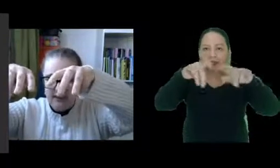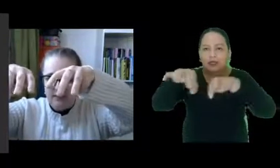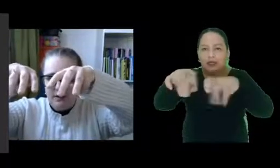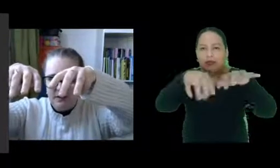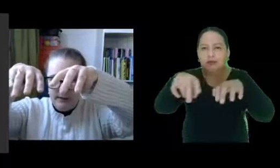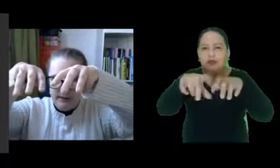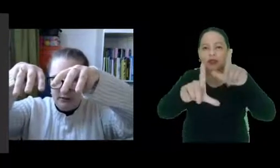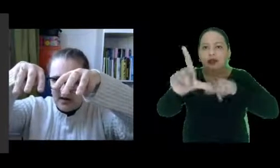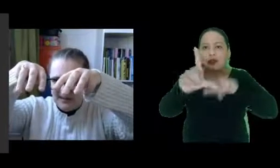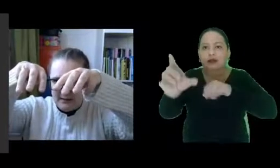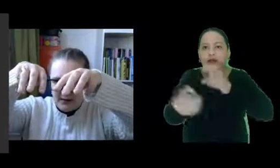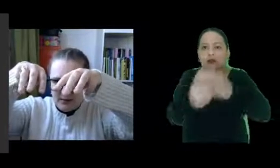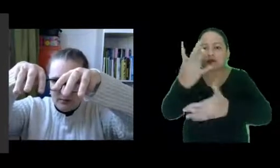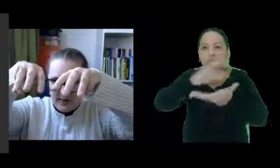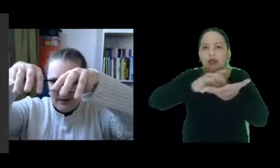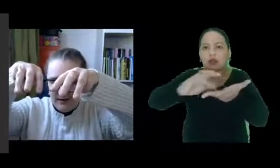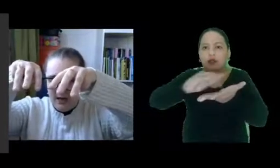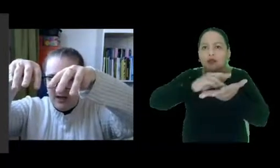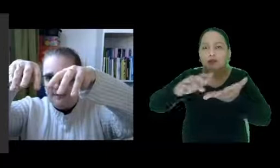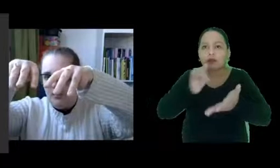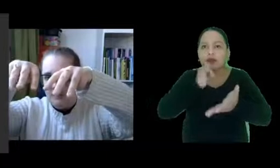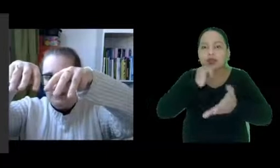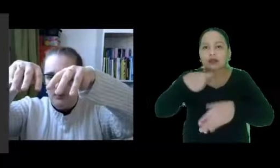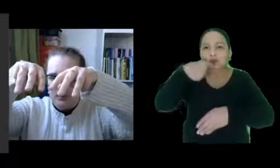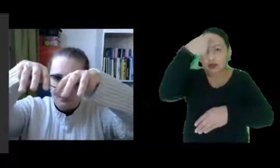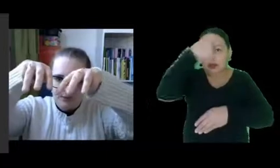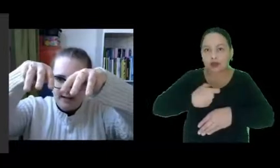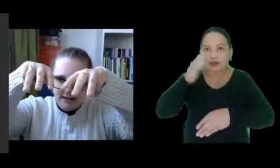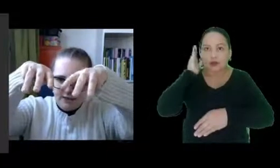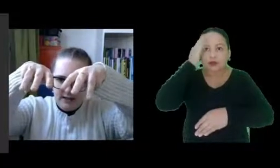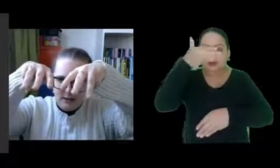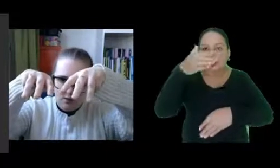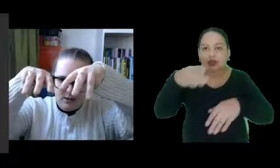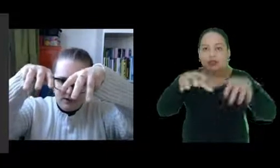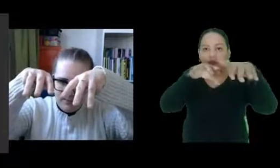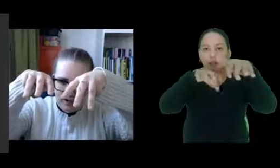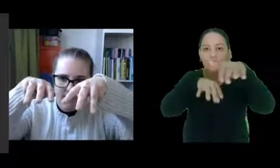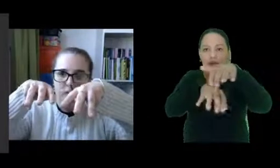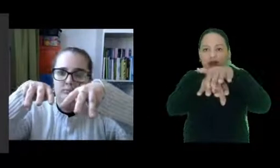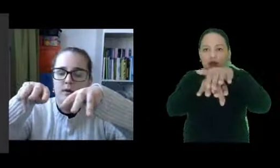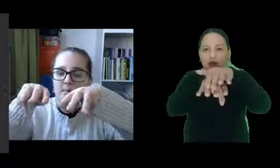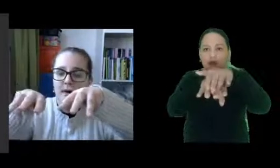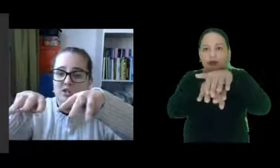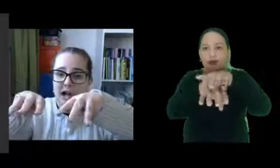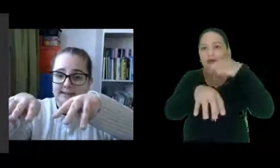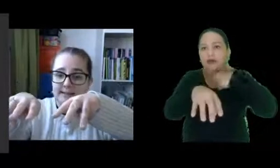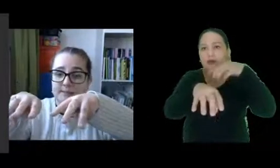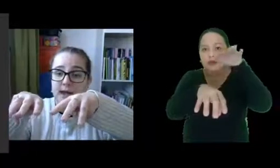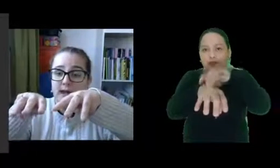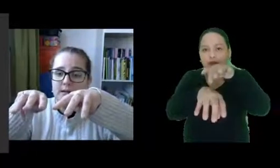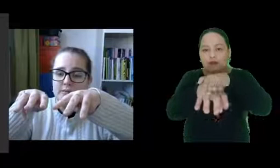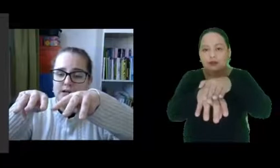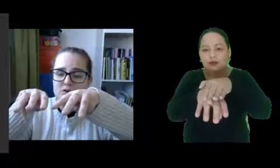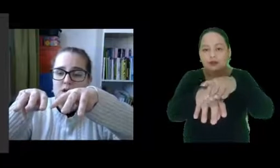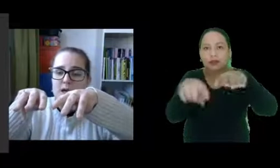press and you can start forming the Braille letters. For example, the deafblind person would stay with his hand under and